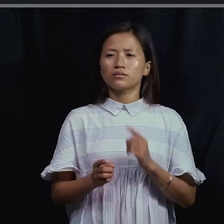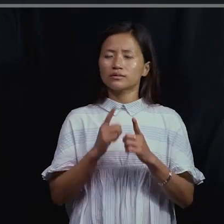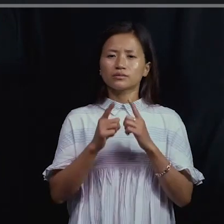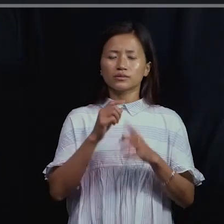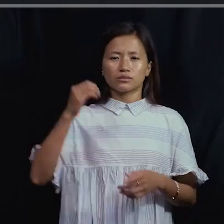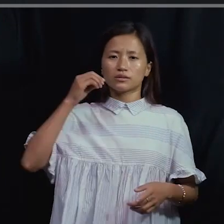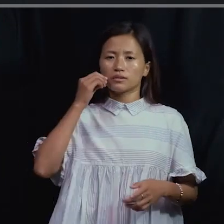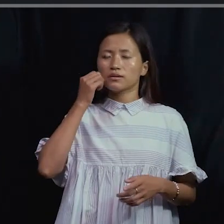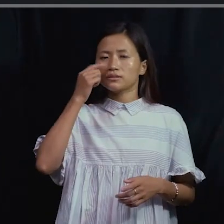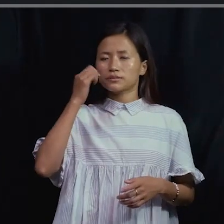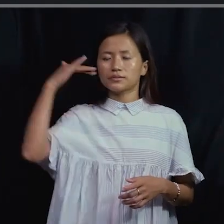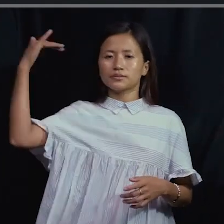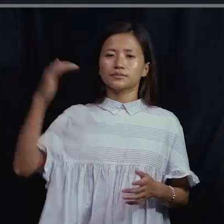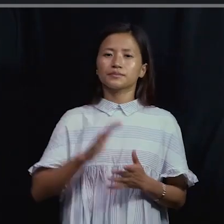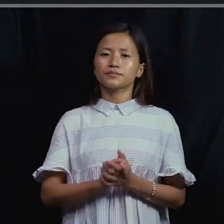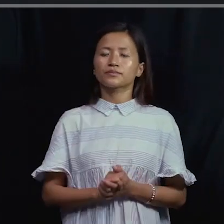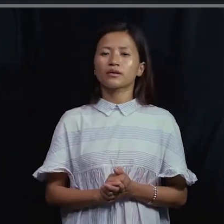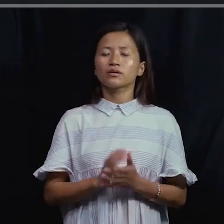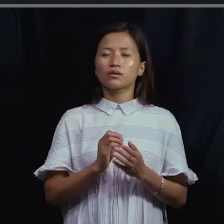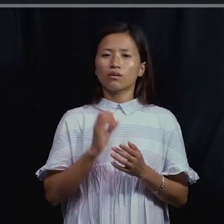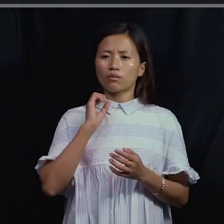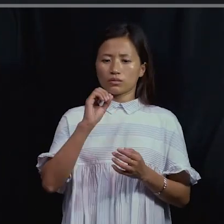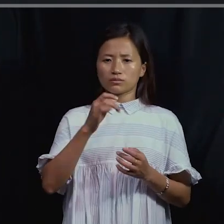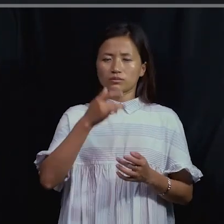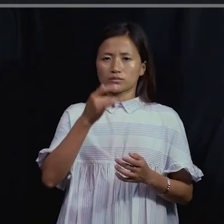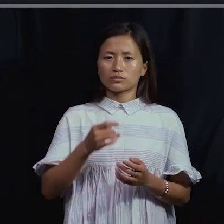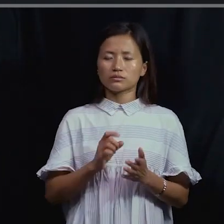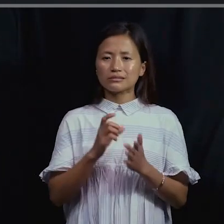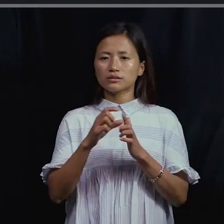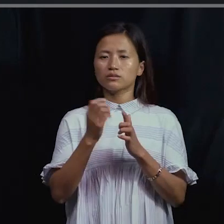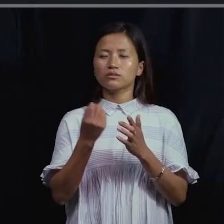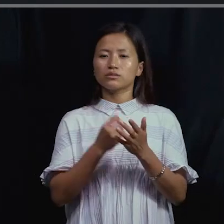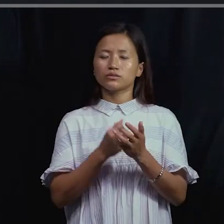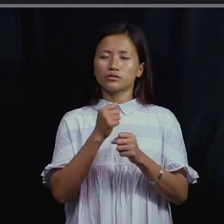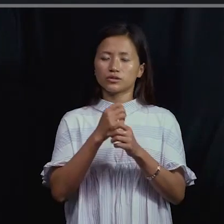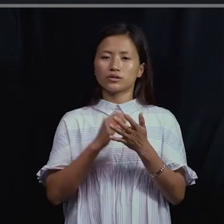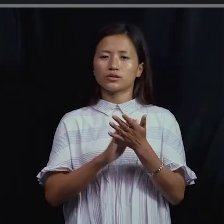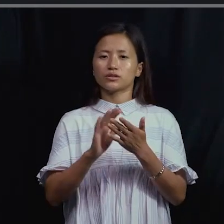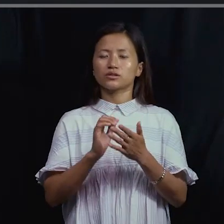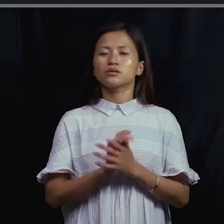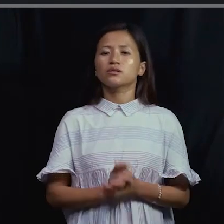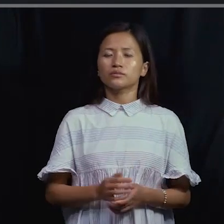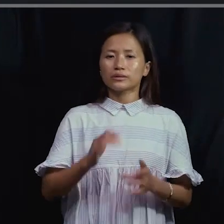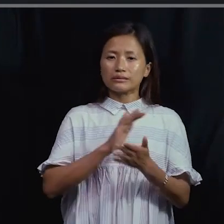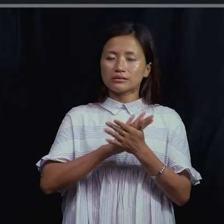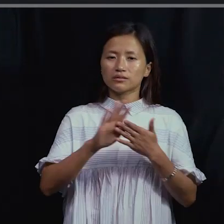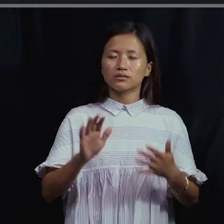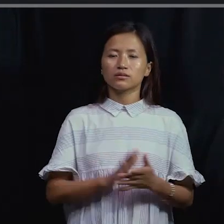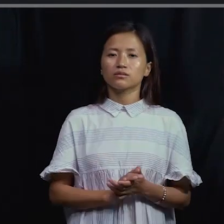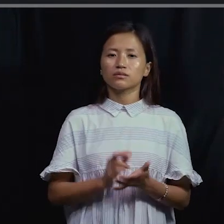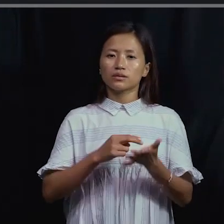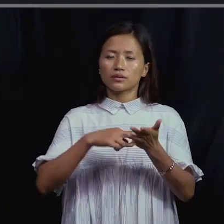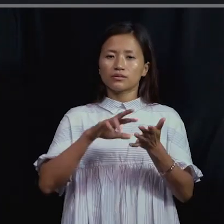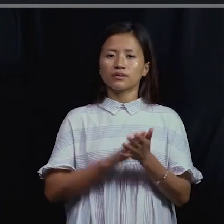right? Then only your doubts will become clear, isn't it? So some level of introversion is natural,